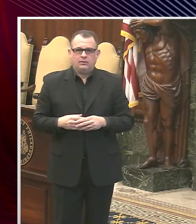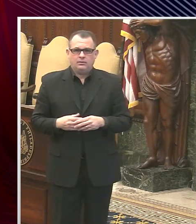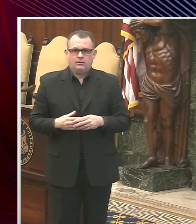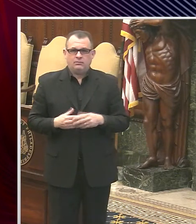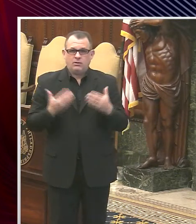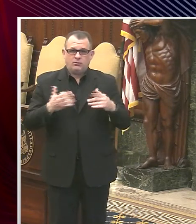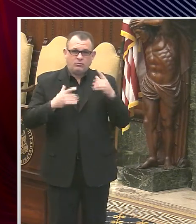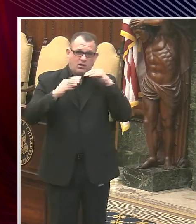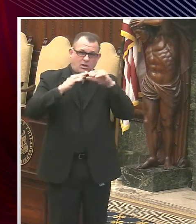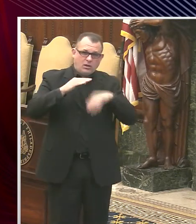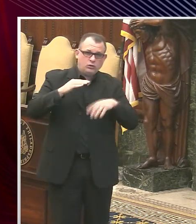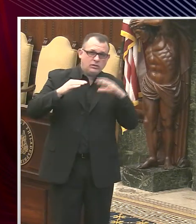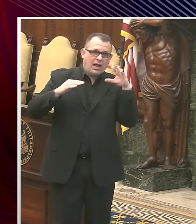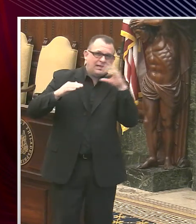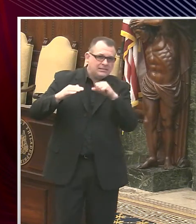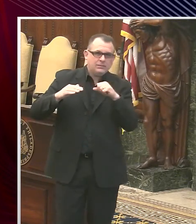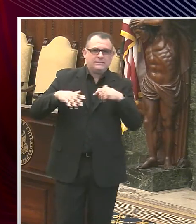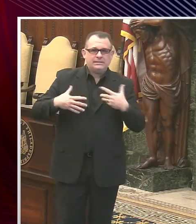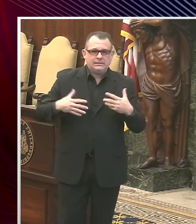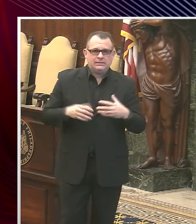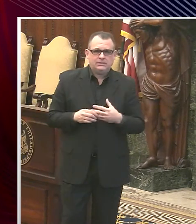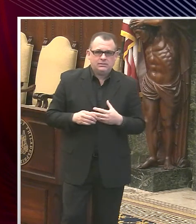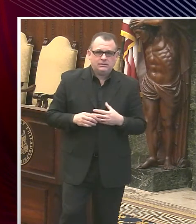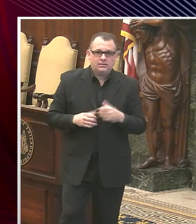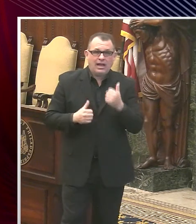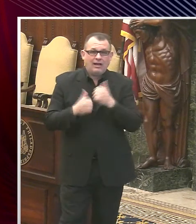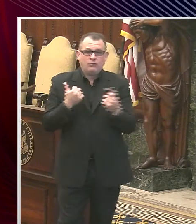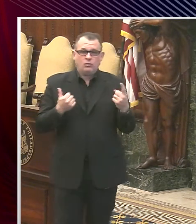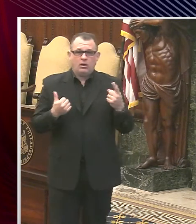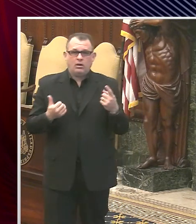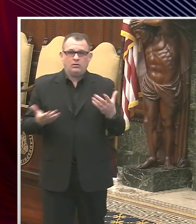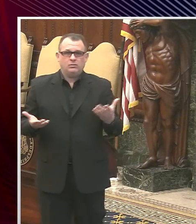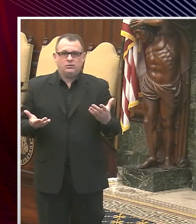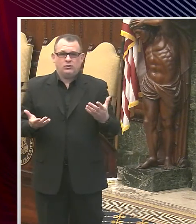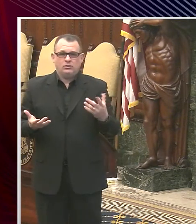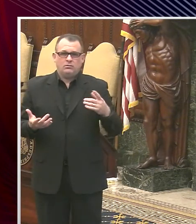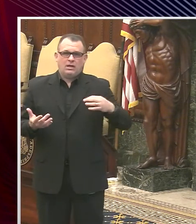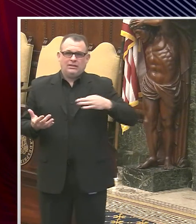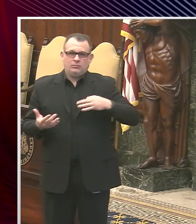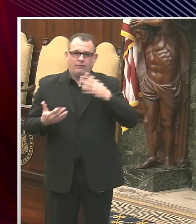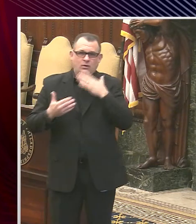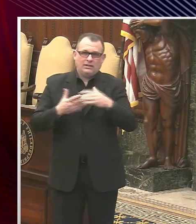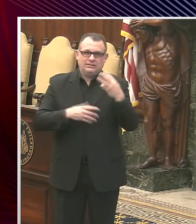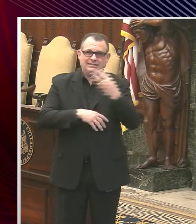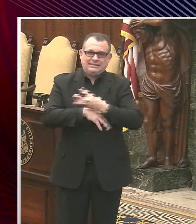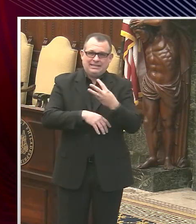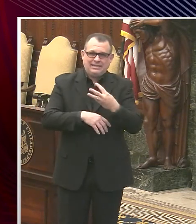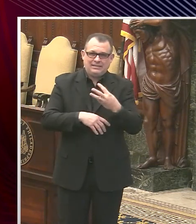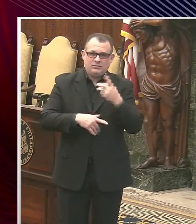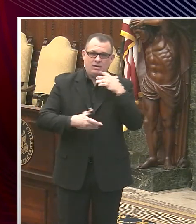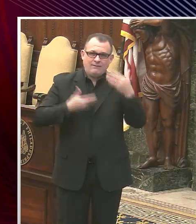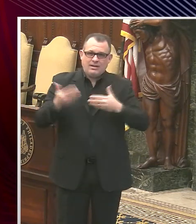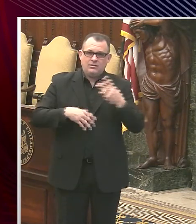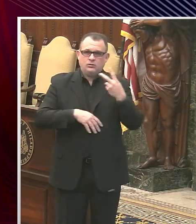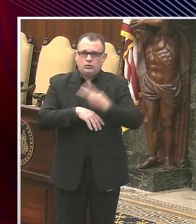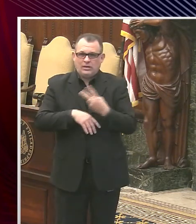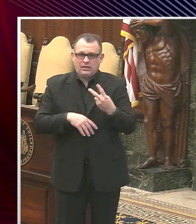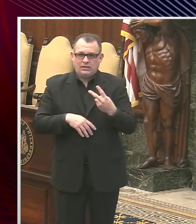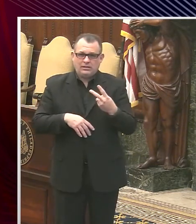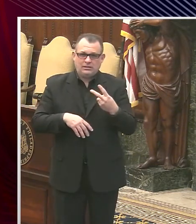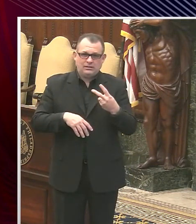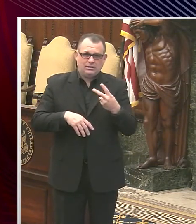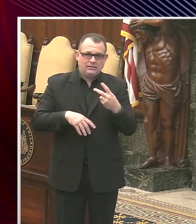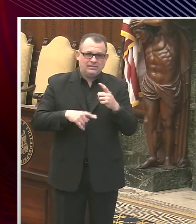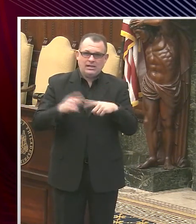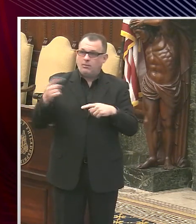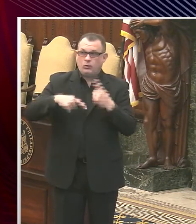everybody who's in the database who's eligible over the next 6 days will be invited for at least 2 different days. So if they can't make one day, they may have